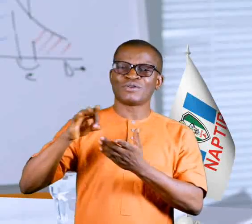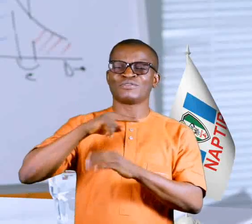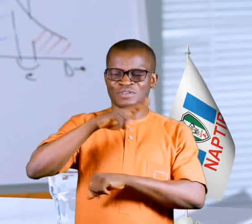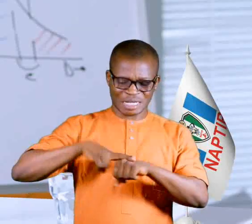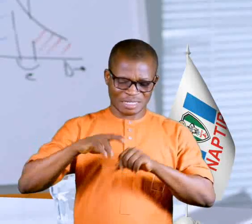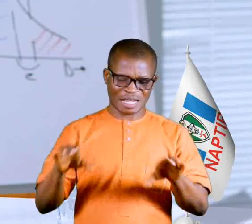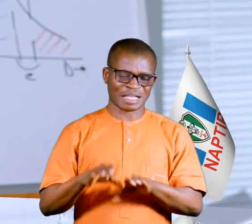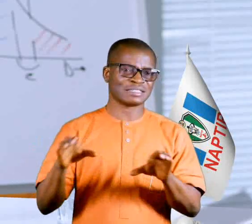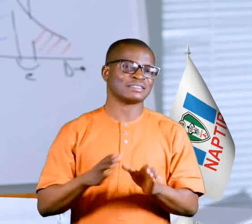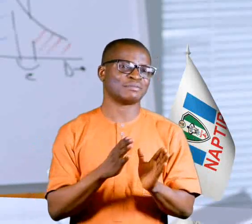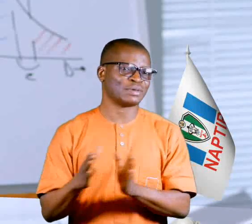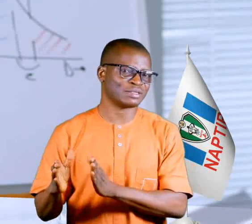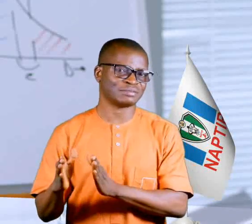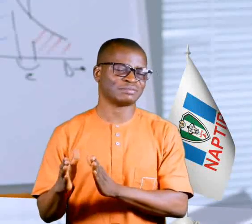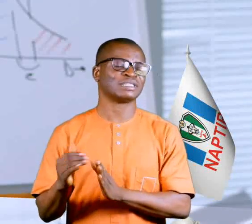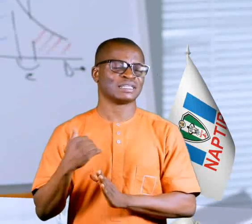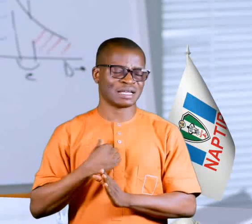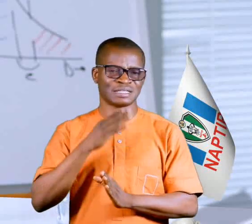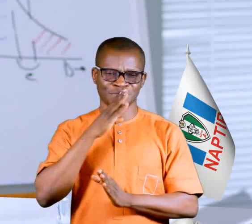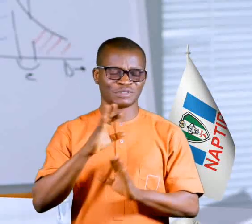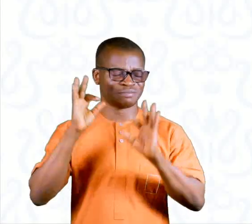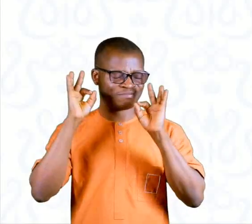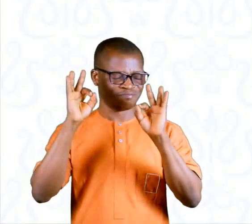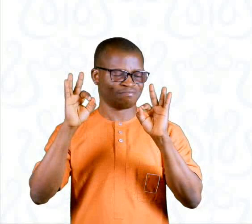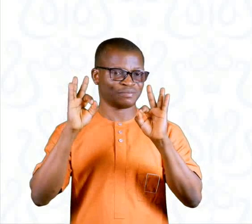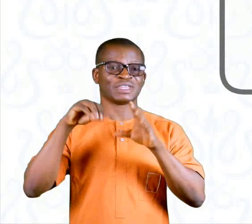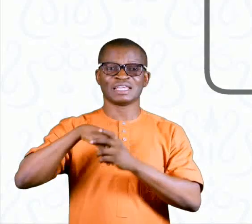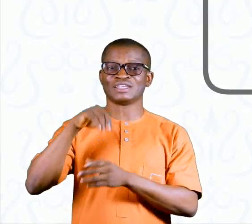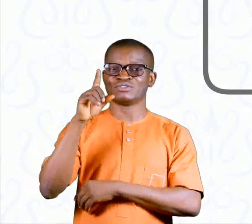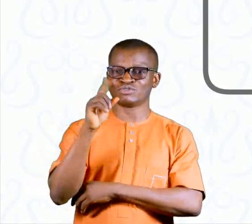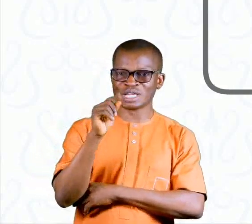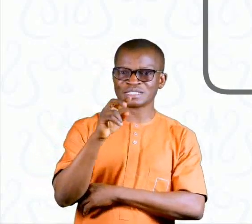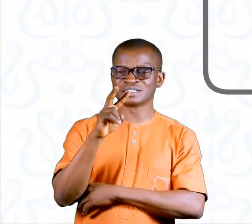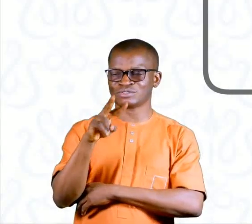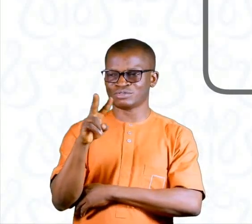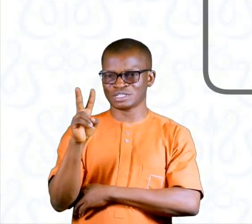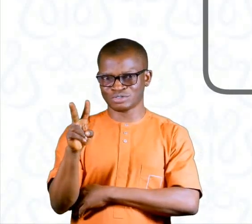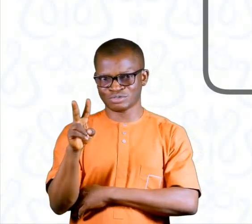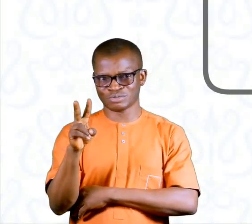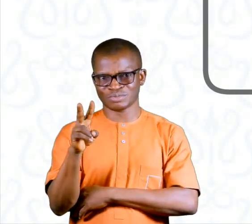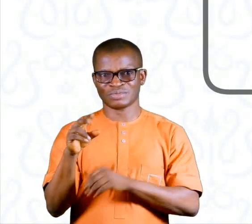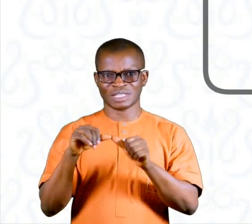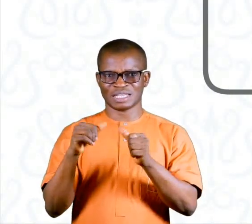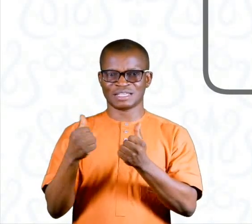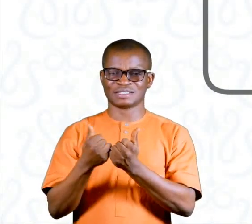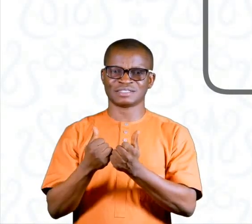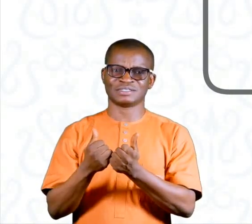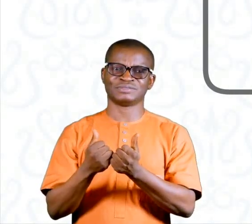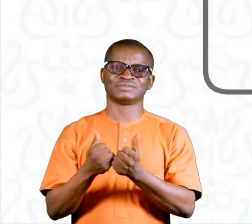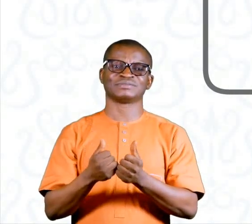of the National Action Plan has been fantastic. Only in 2022,